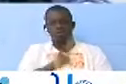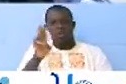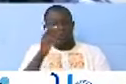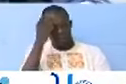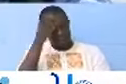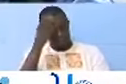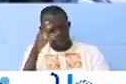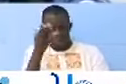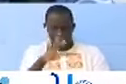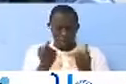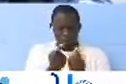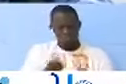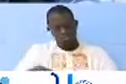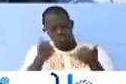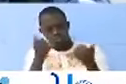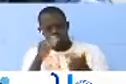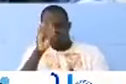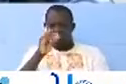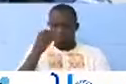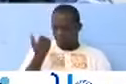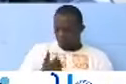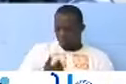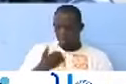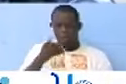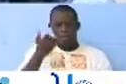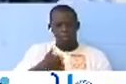Don't think that whatever good I do for people, I should be